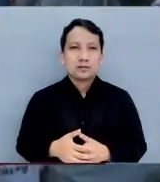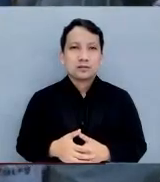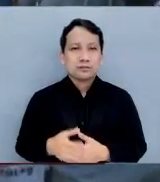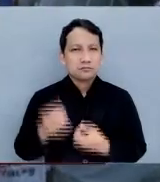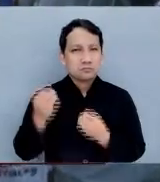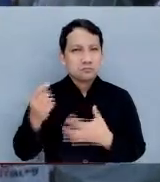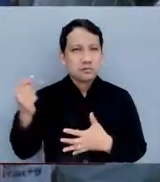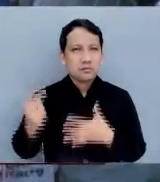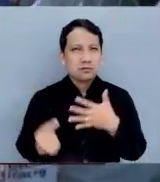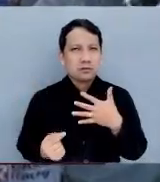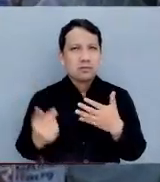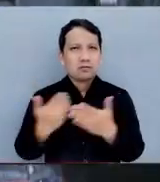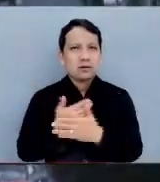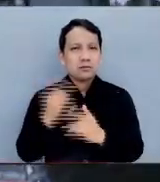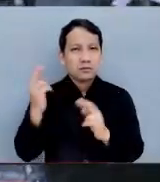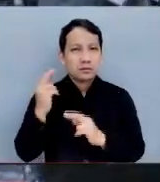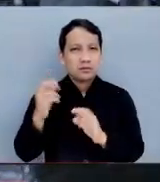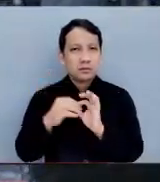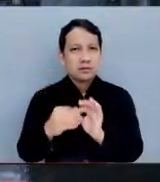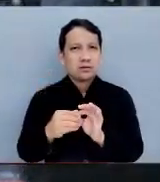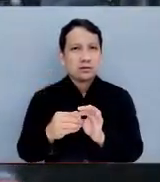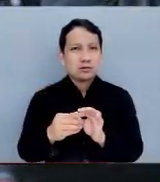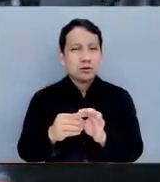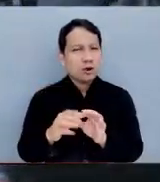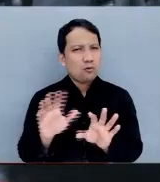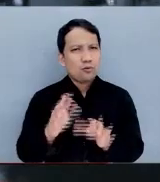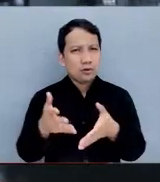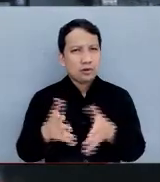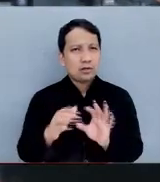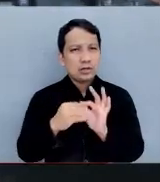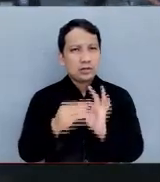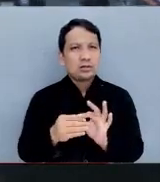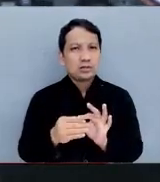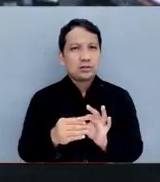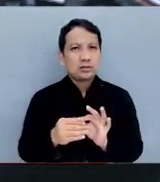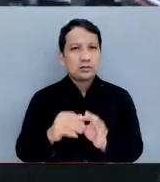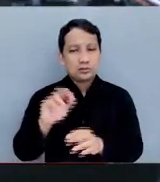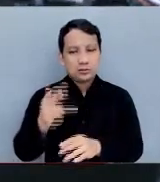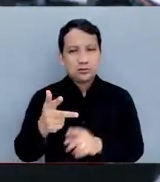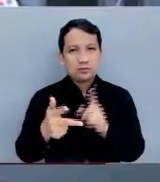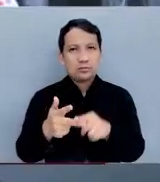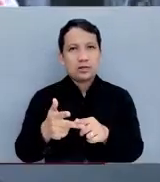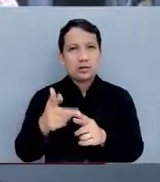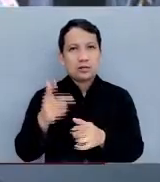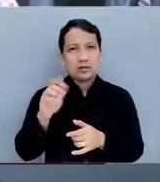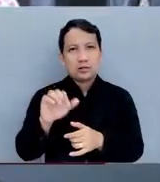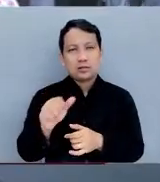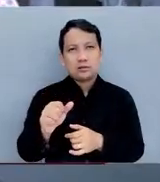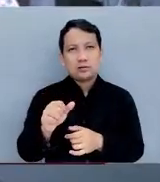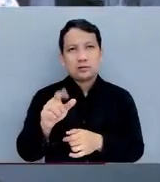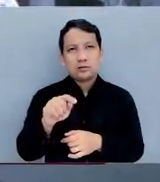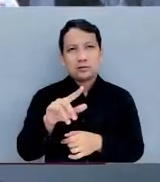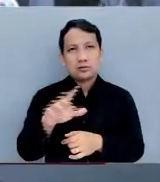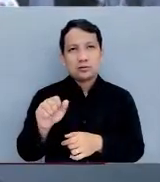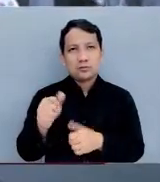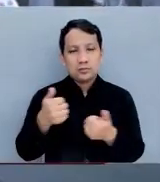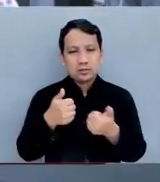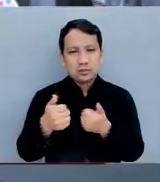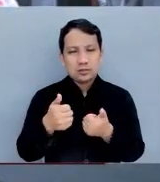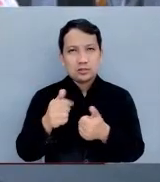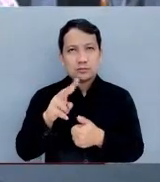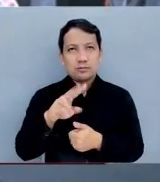Marami pang dapat abangan, kaya't huwag palampasin ang third and final leg ng Toyota Gazoo Racing Vios